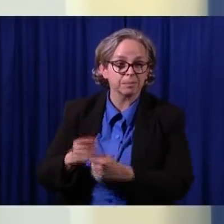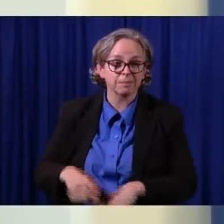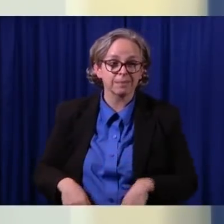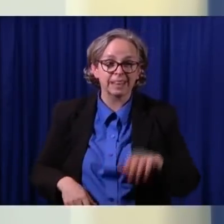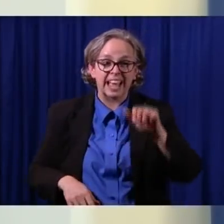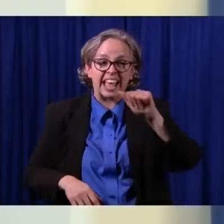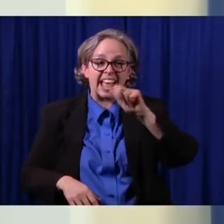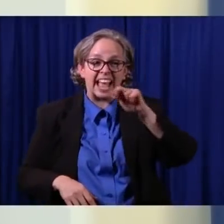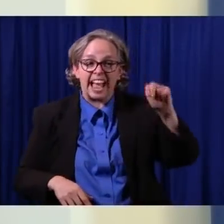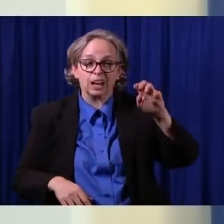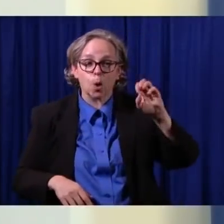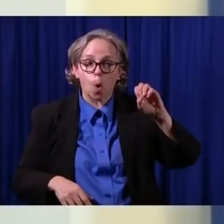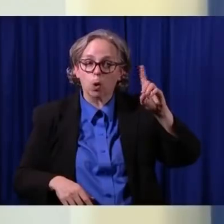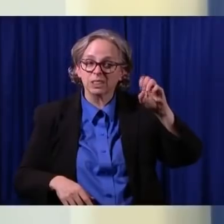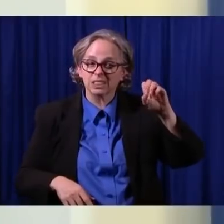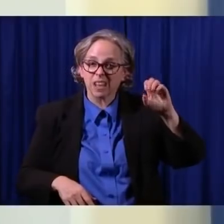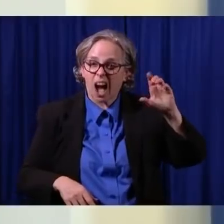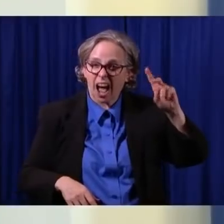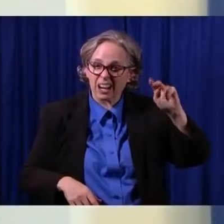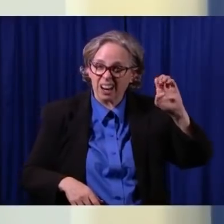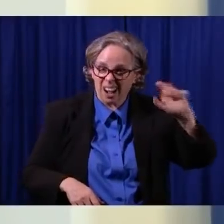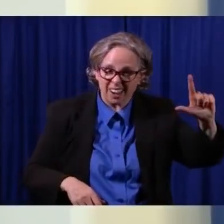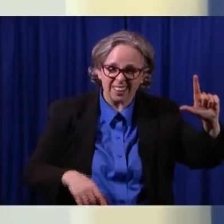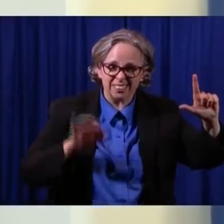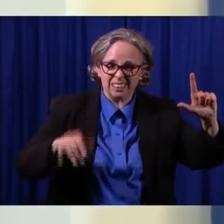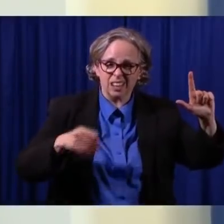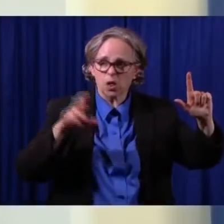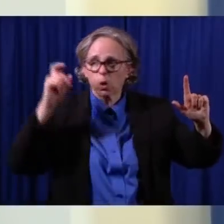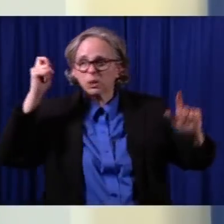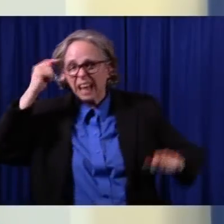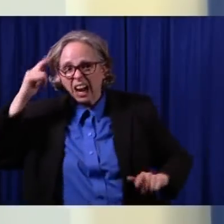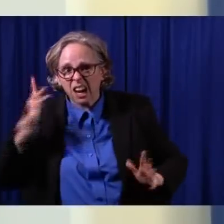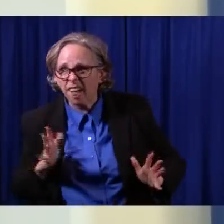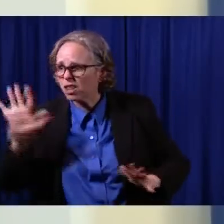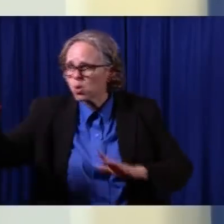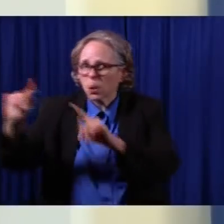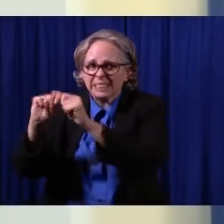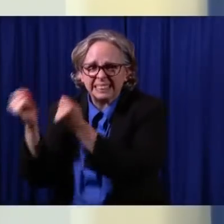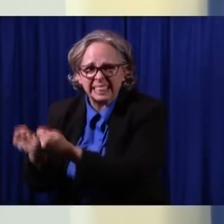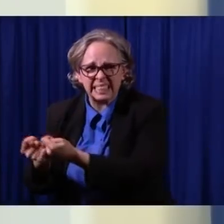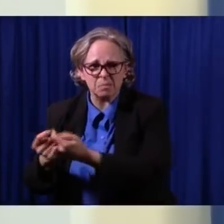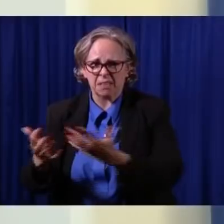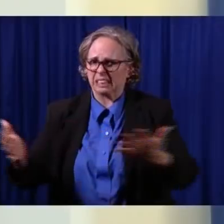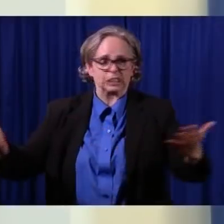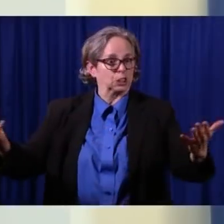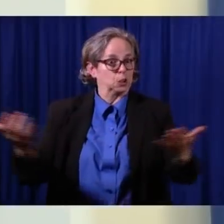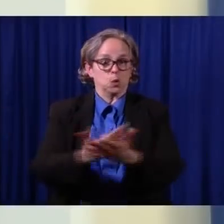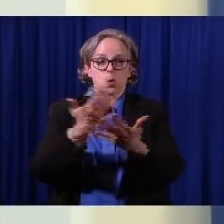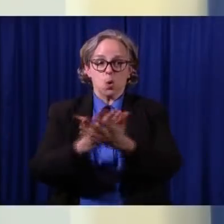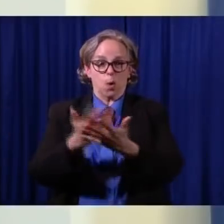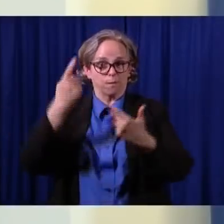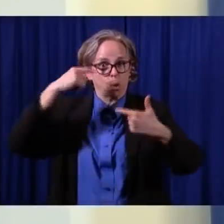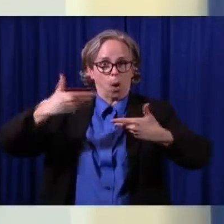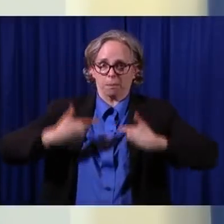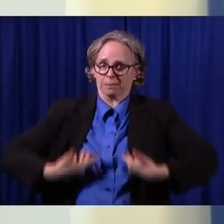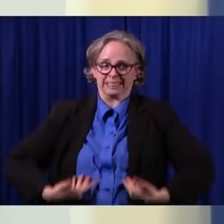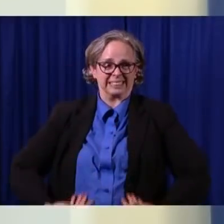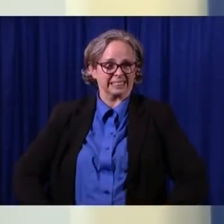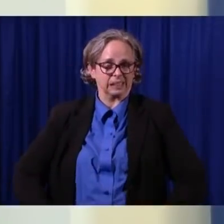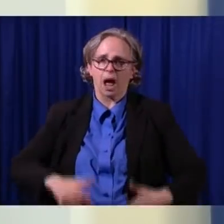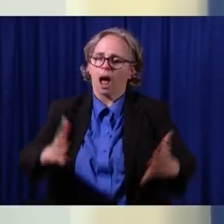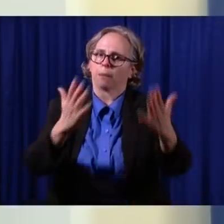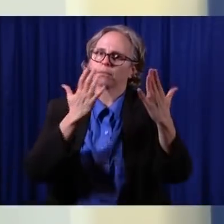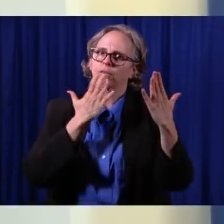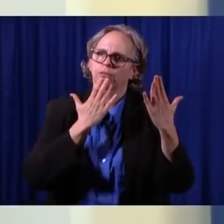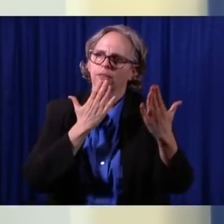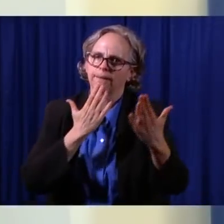Laurel Dawson, again, I'm learning so much from you. This is a whole new world for me, and I am grateful to you. To the team